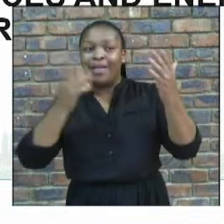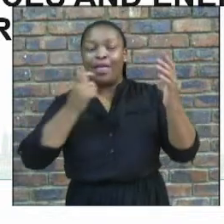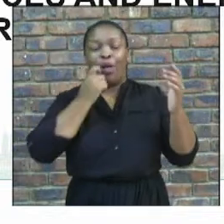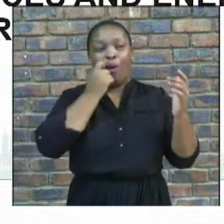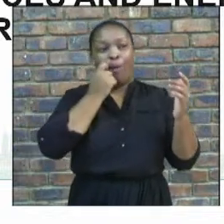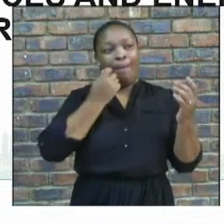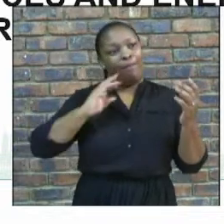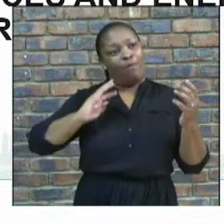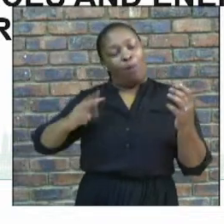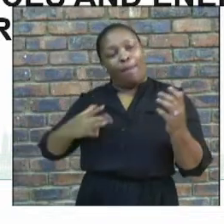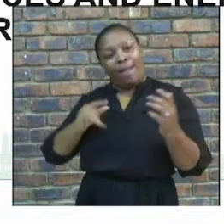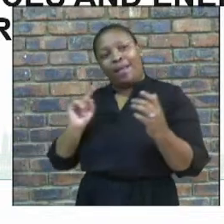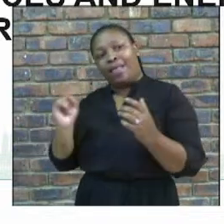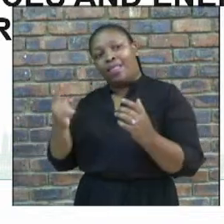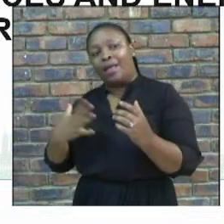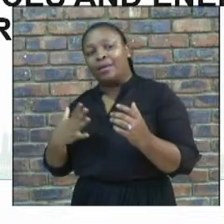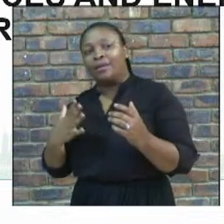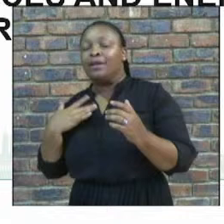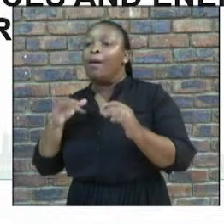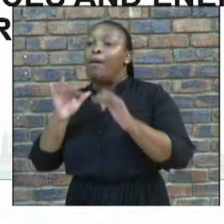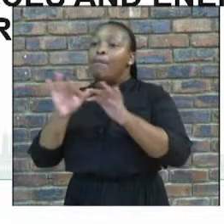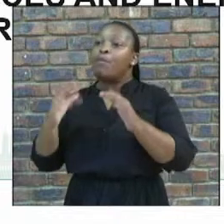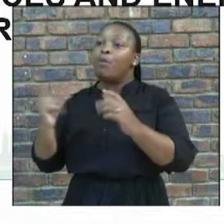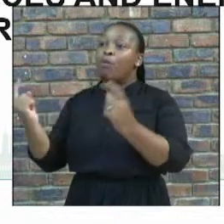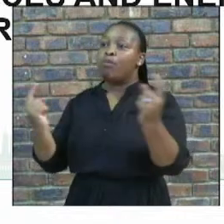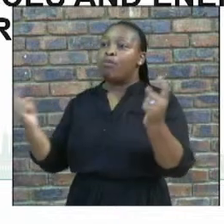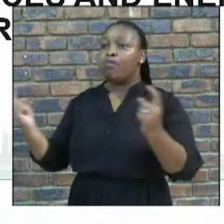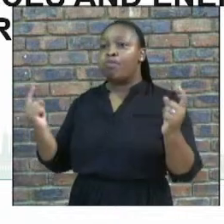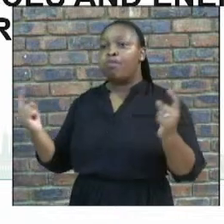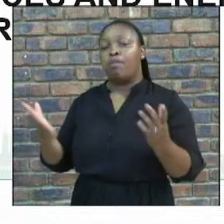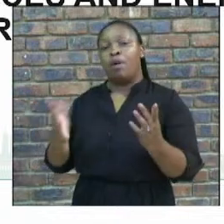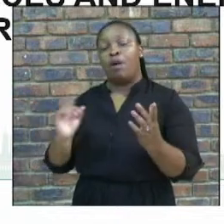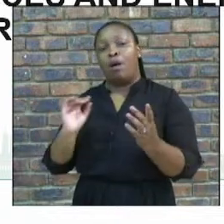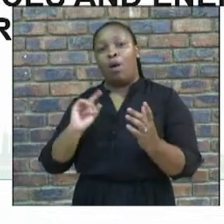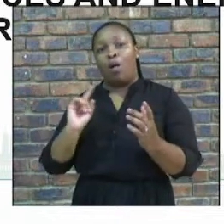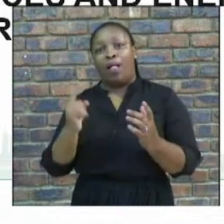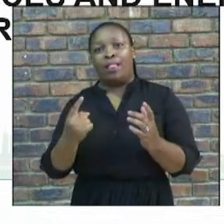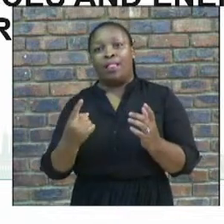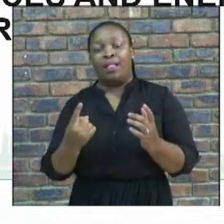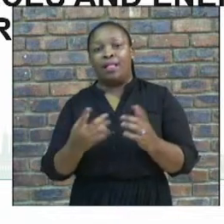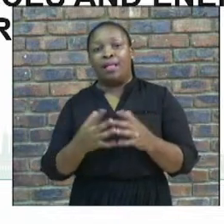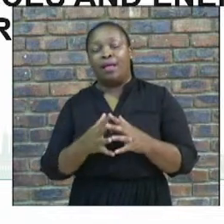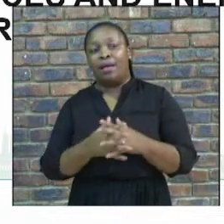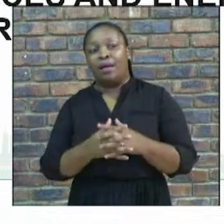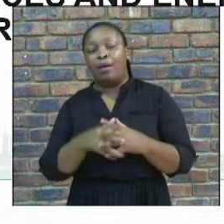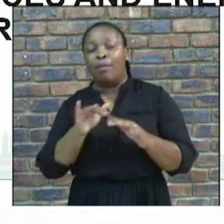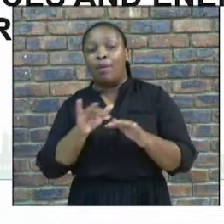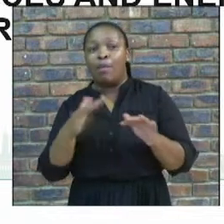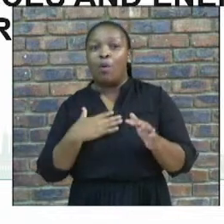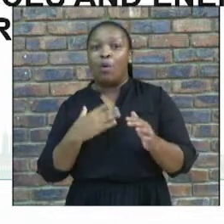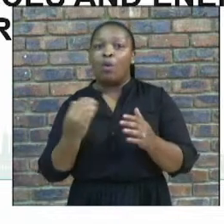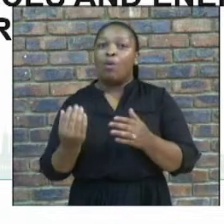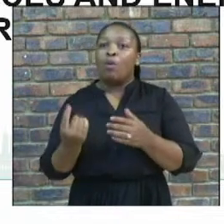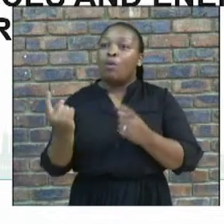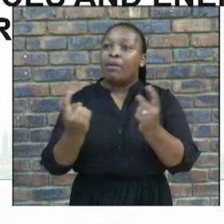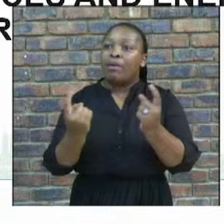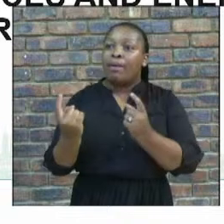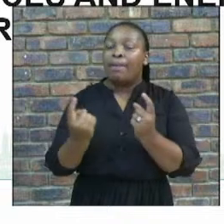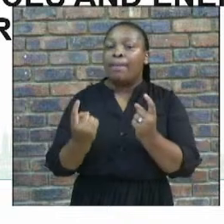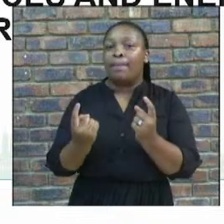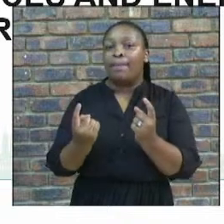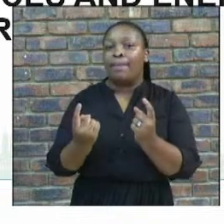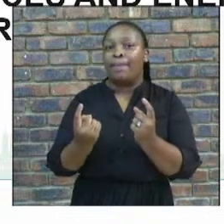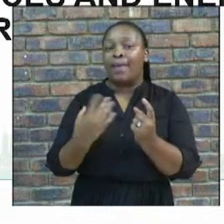community that have gathered here, all the councillors who are present, and